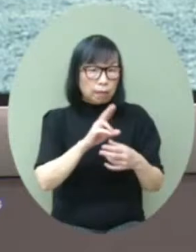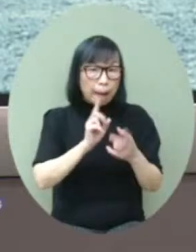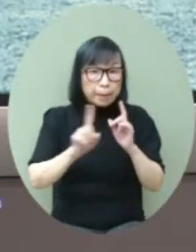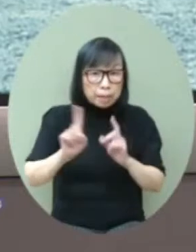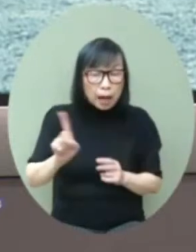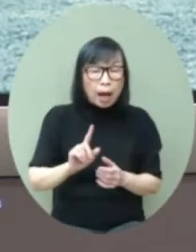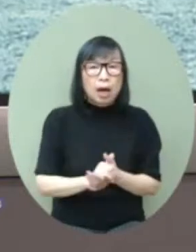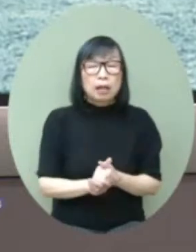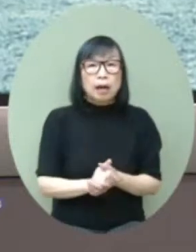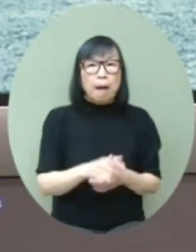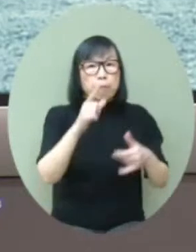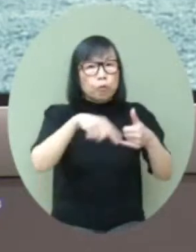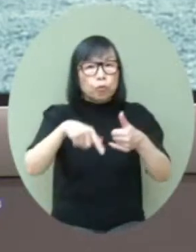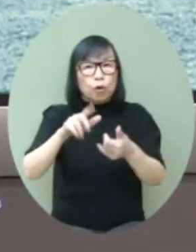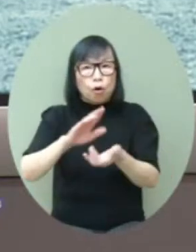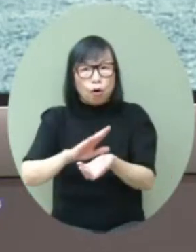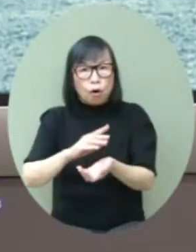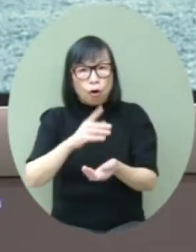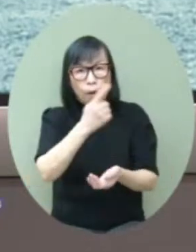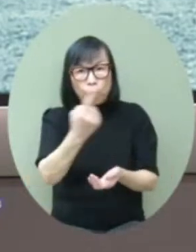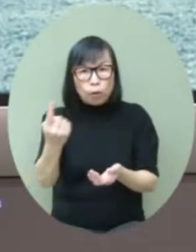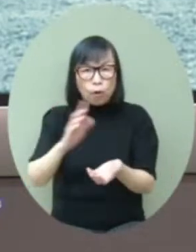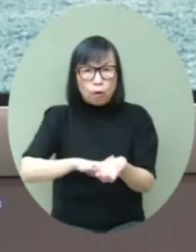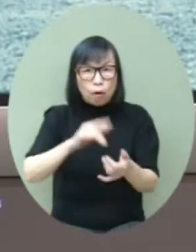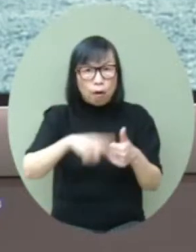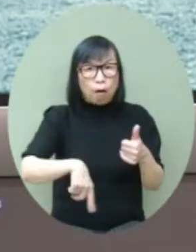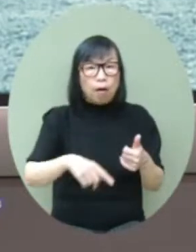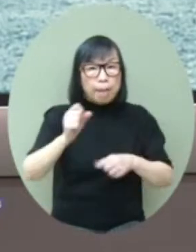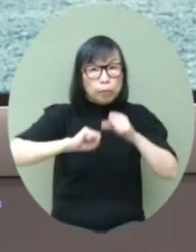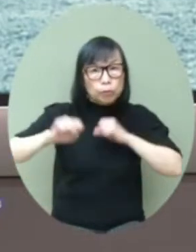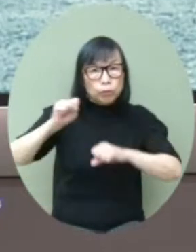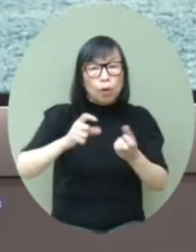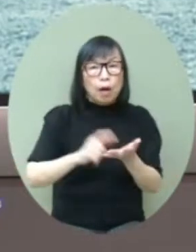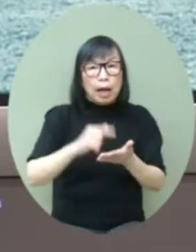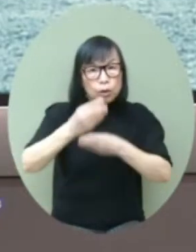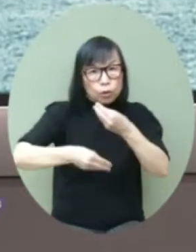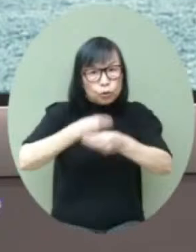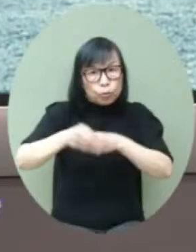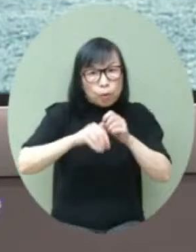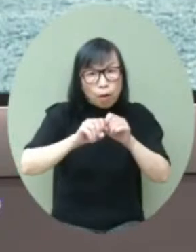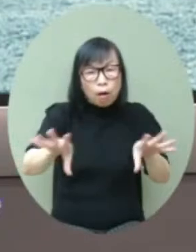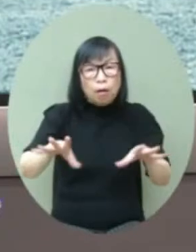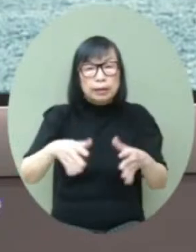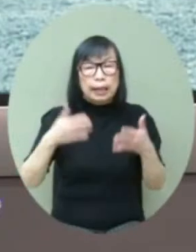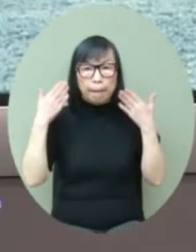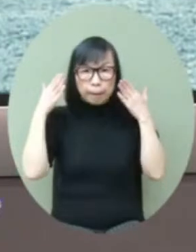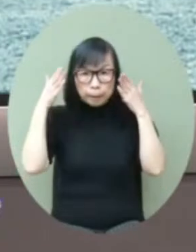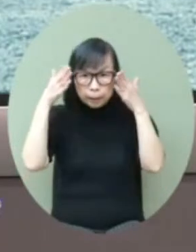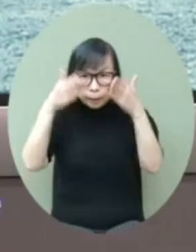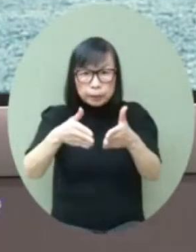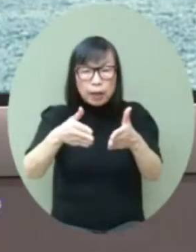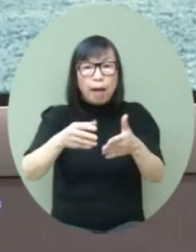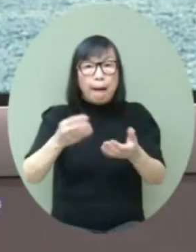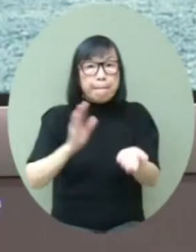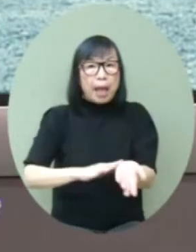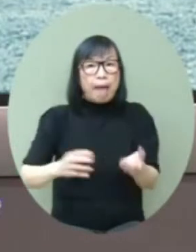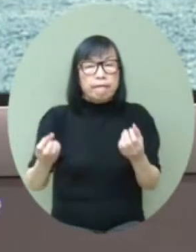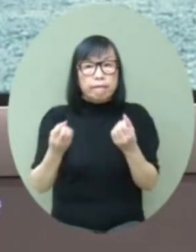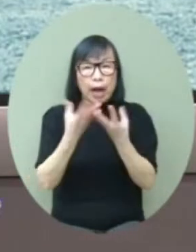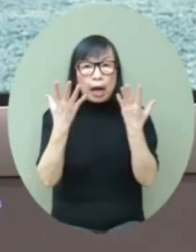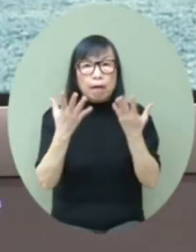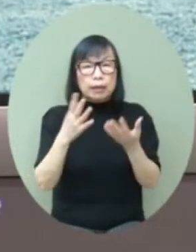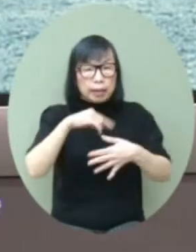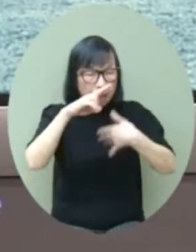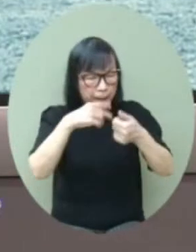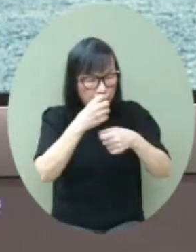contact history of the case concerned. For each case, we will look at we will particularly focus on the incubation